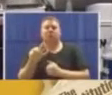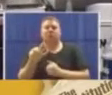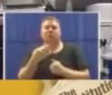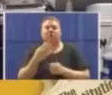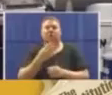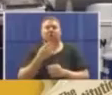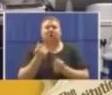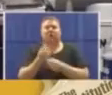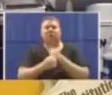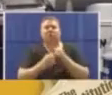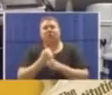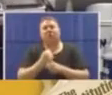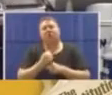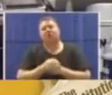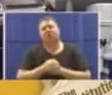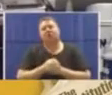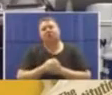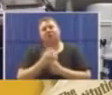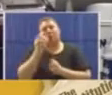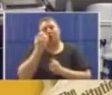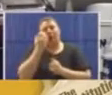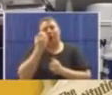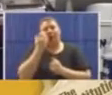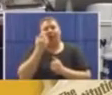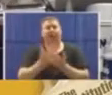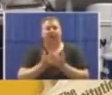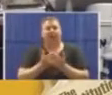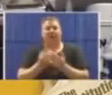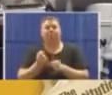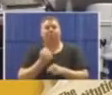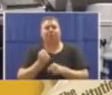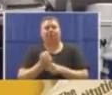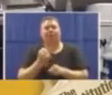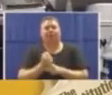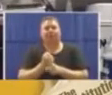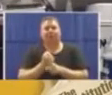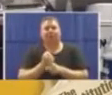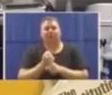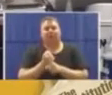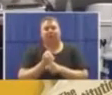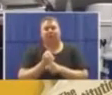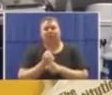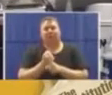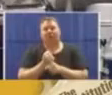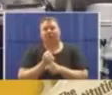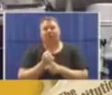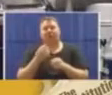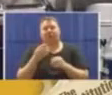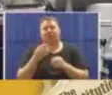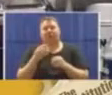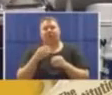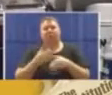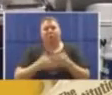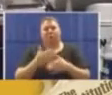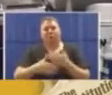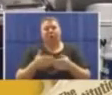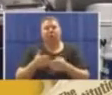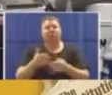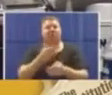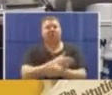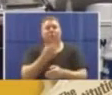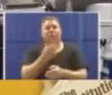my view that we can make significant progress by February 2023 to do so. Should we not succeed in